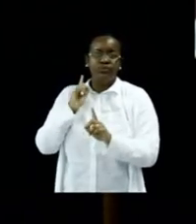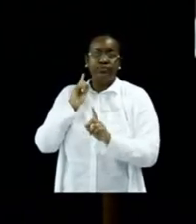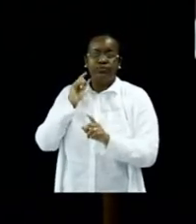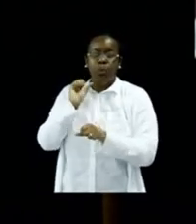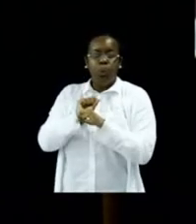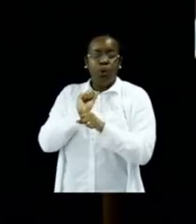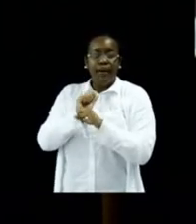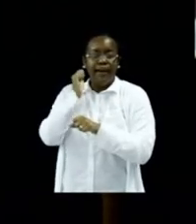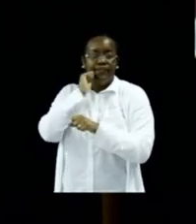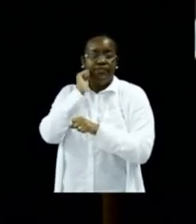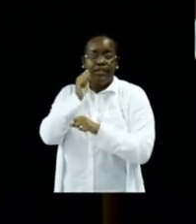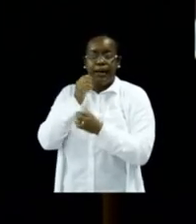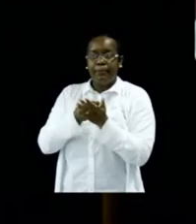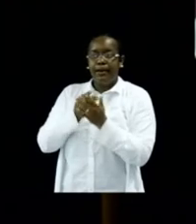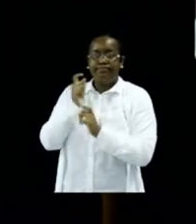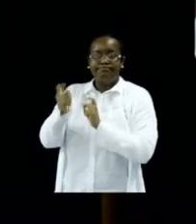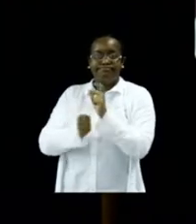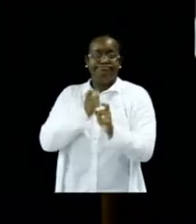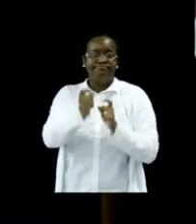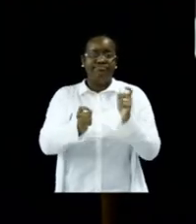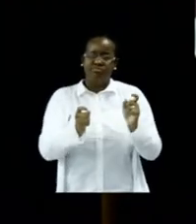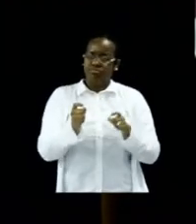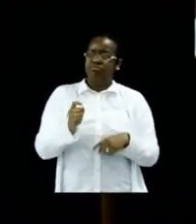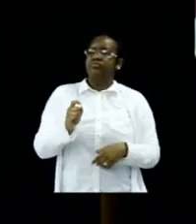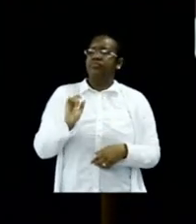And that inspired me.